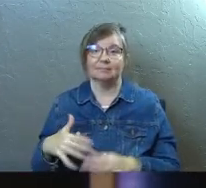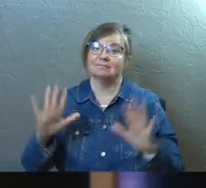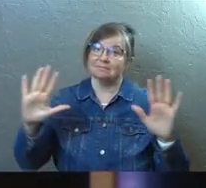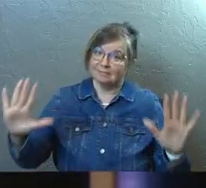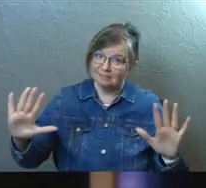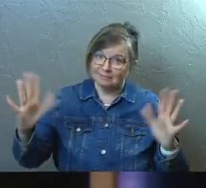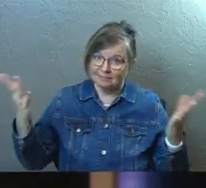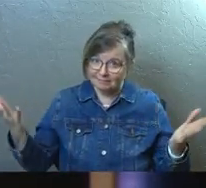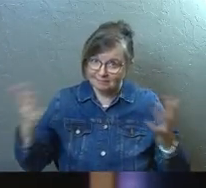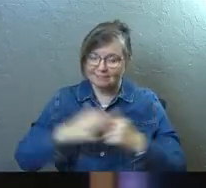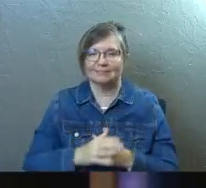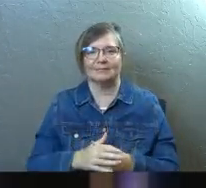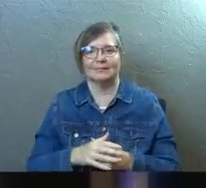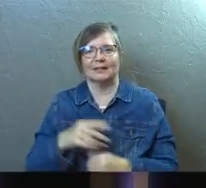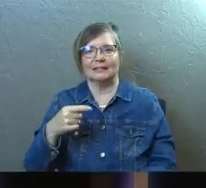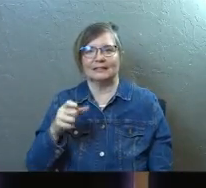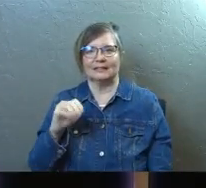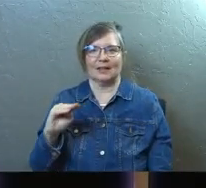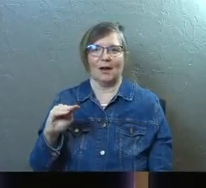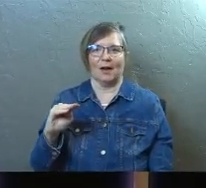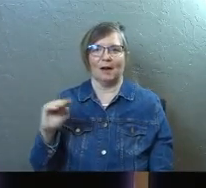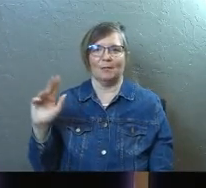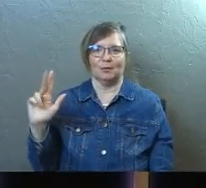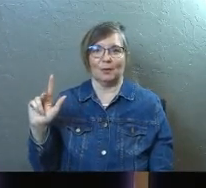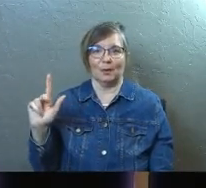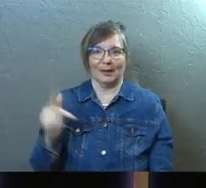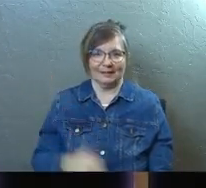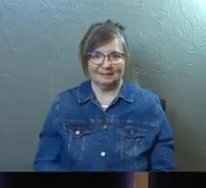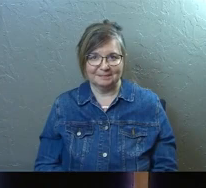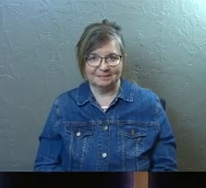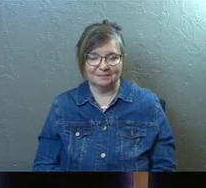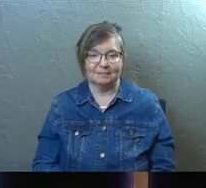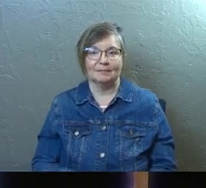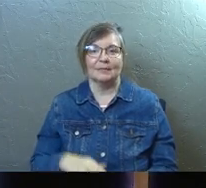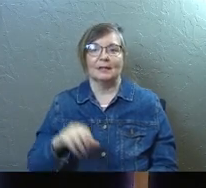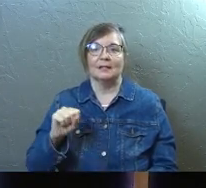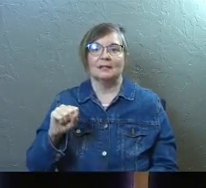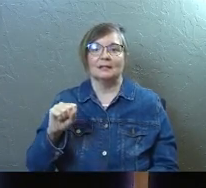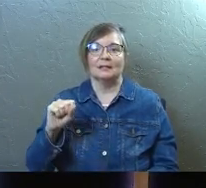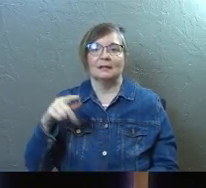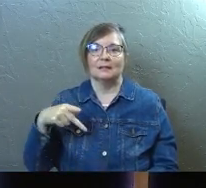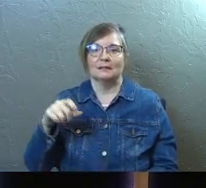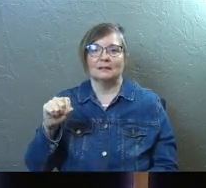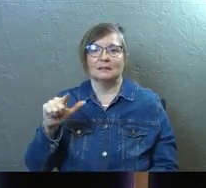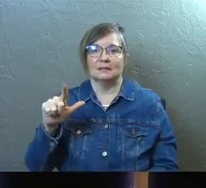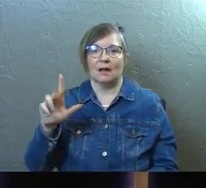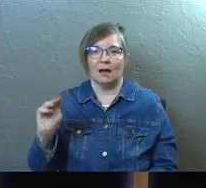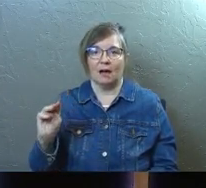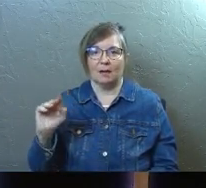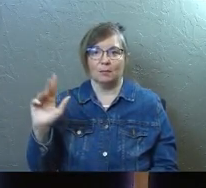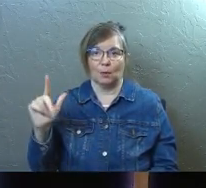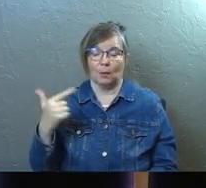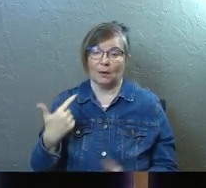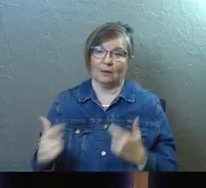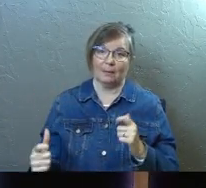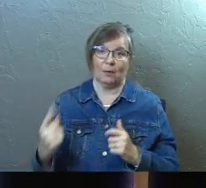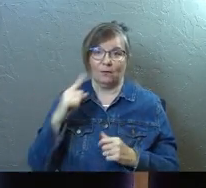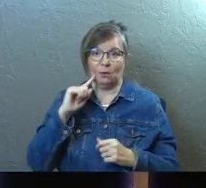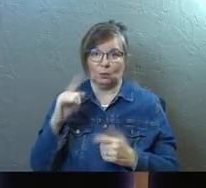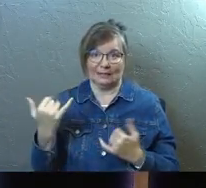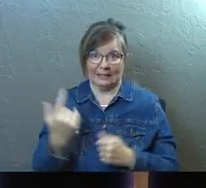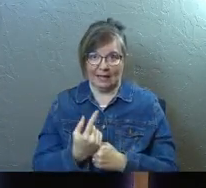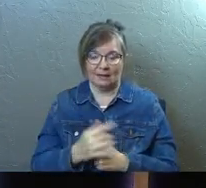So, we're in Psalm 23. We are in Psalm 23, and we've got a doozy for you